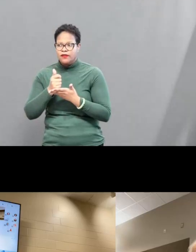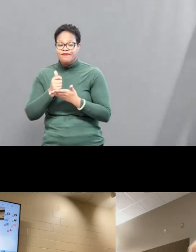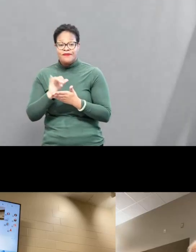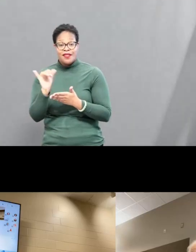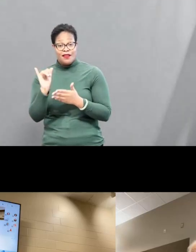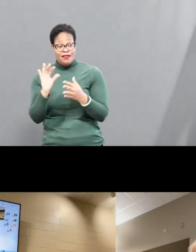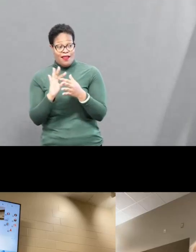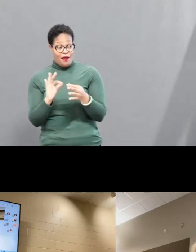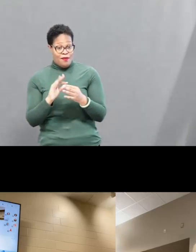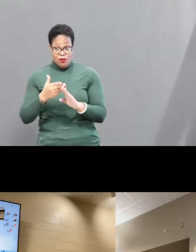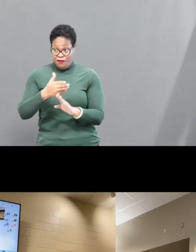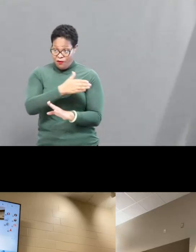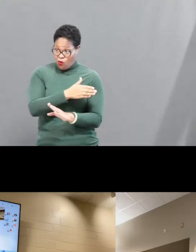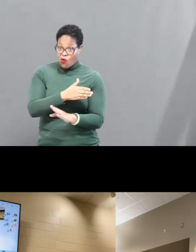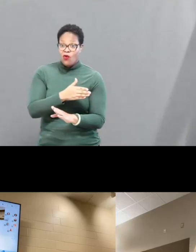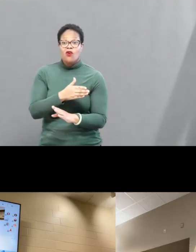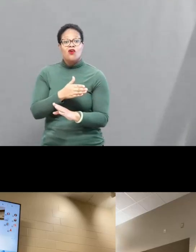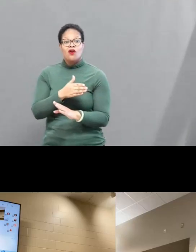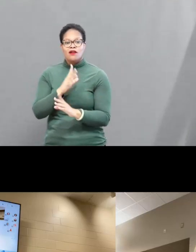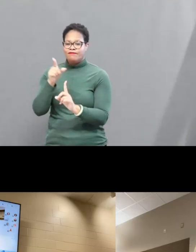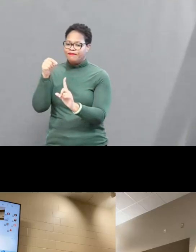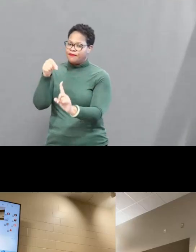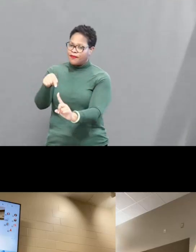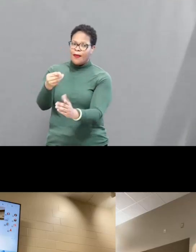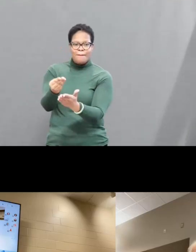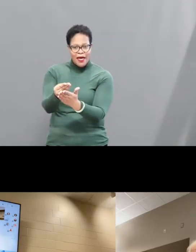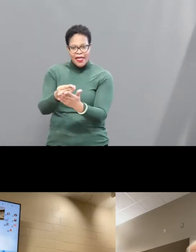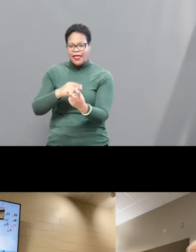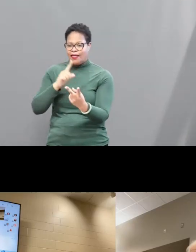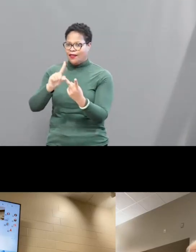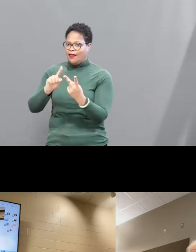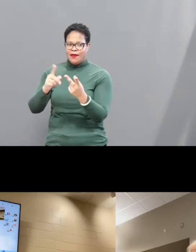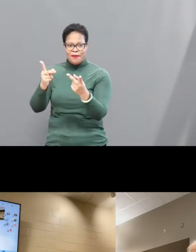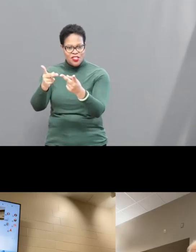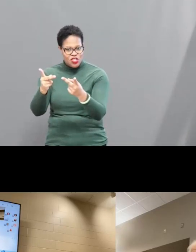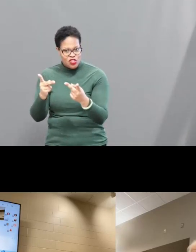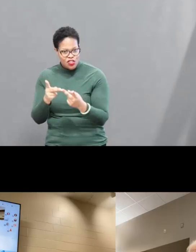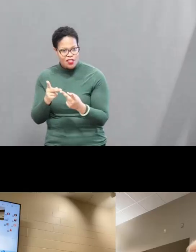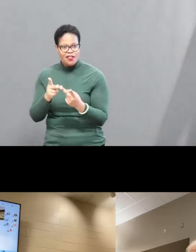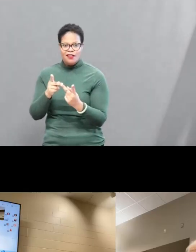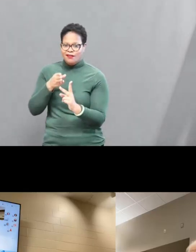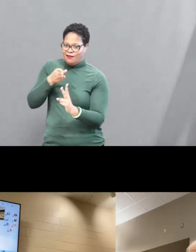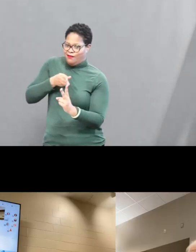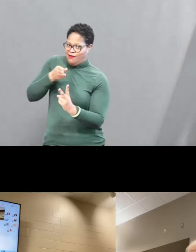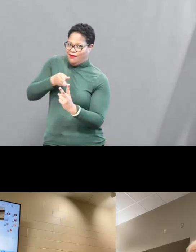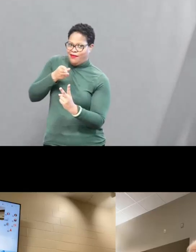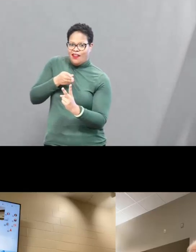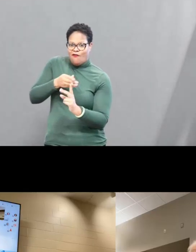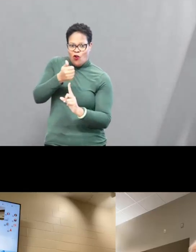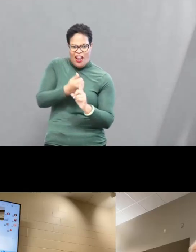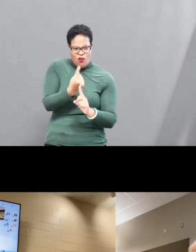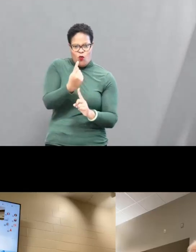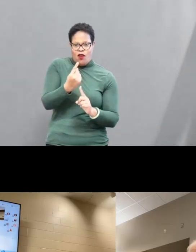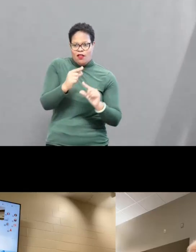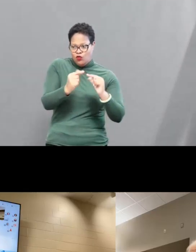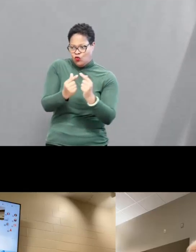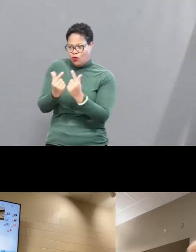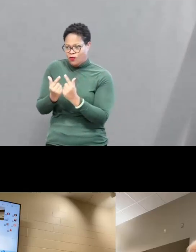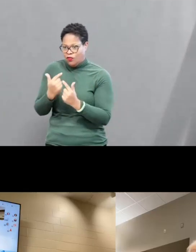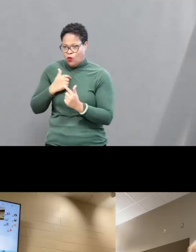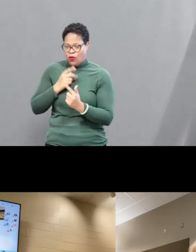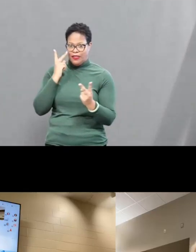Like I said before, it was all about money. It's all about position for every one of these groups. And we see what we're